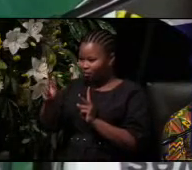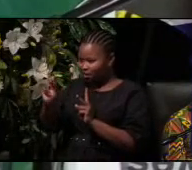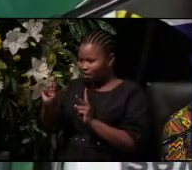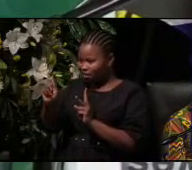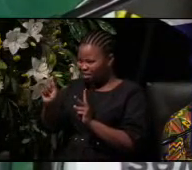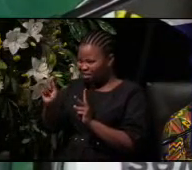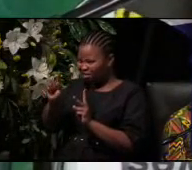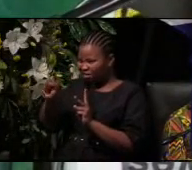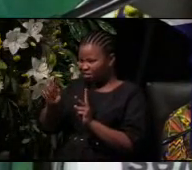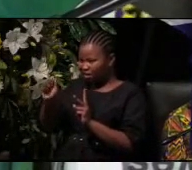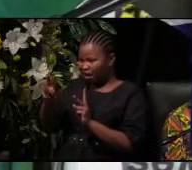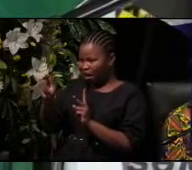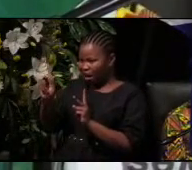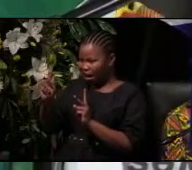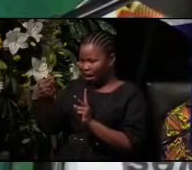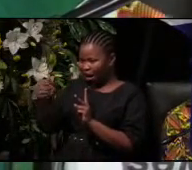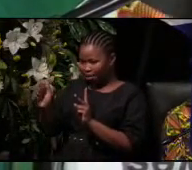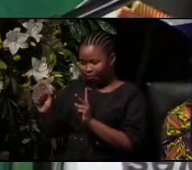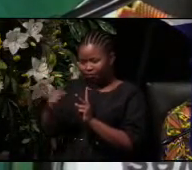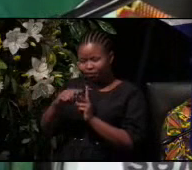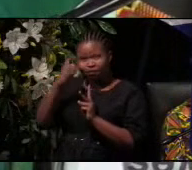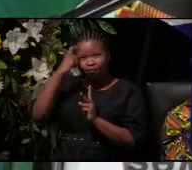but we think that